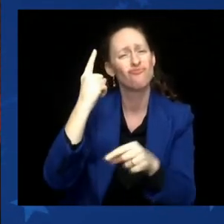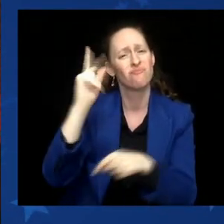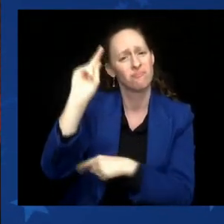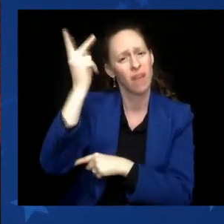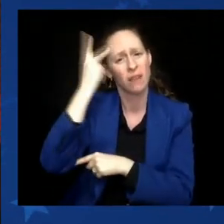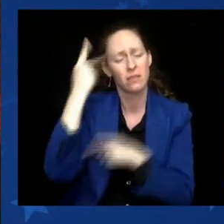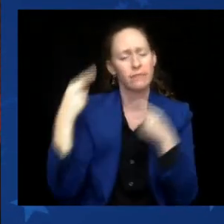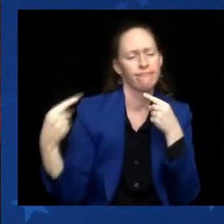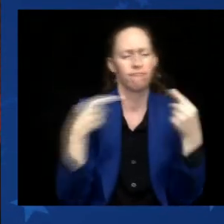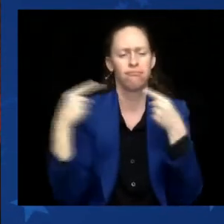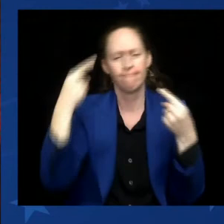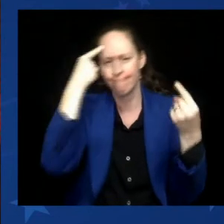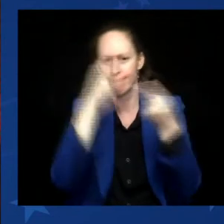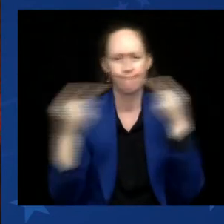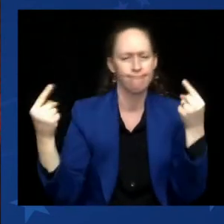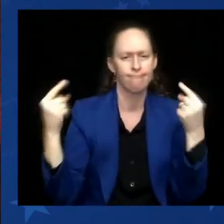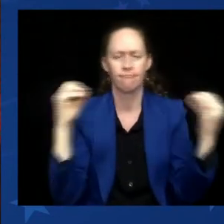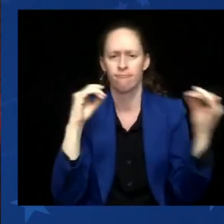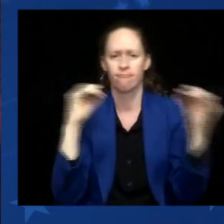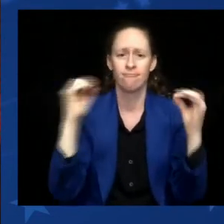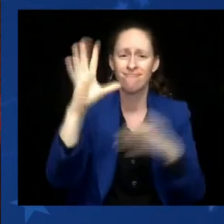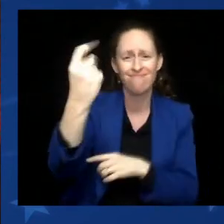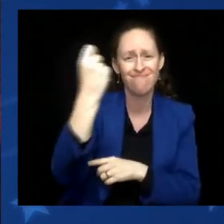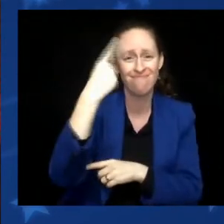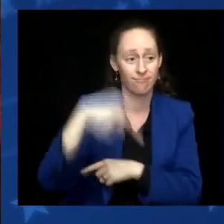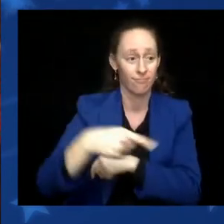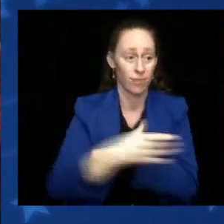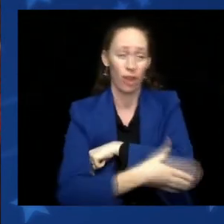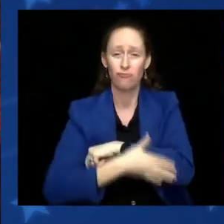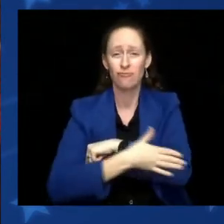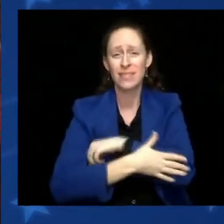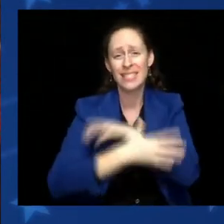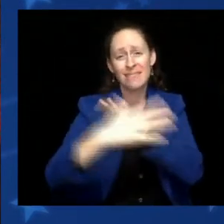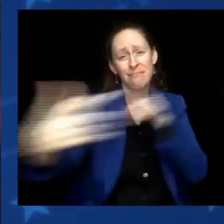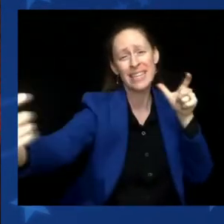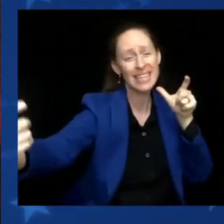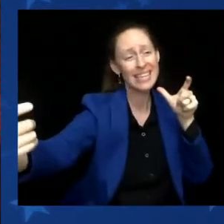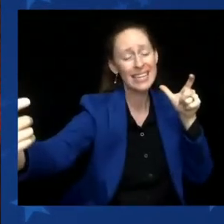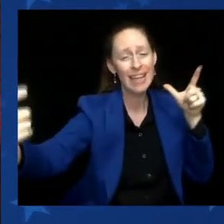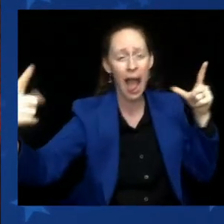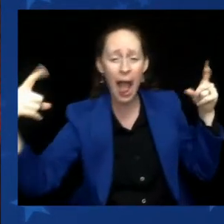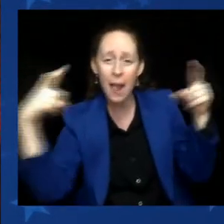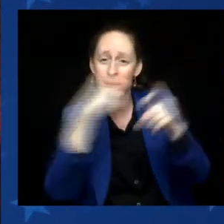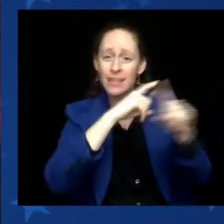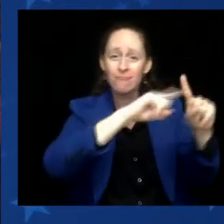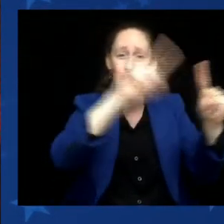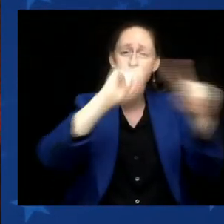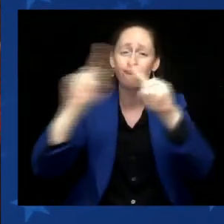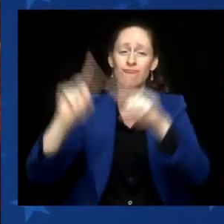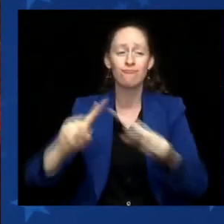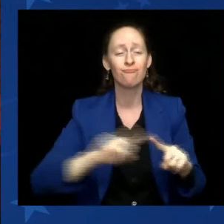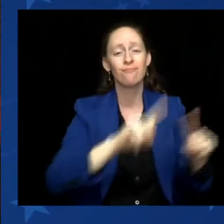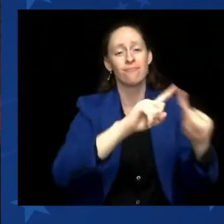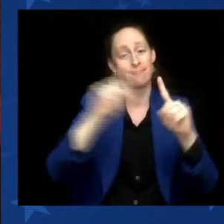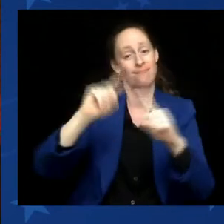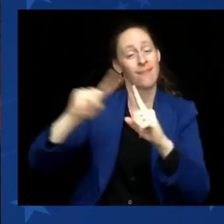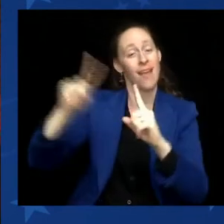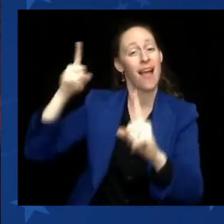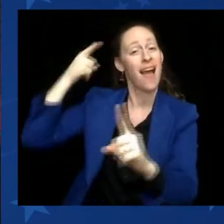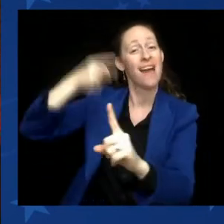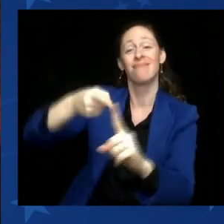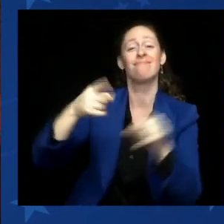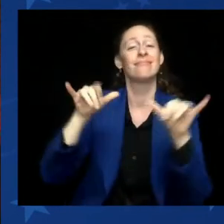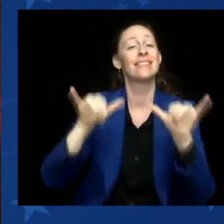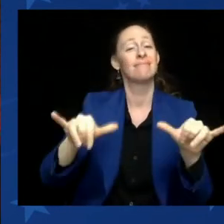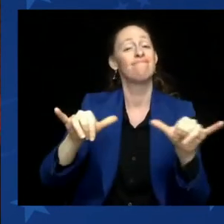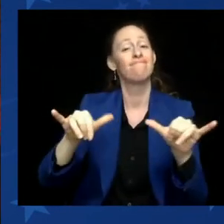country. But democracy endures only if we, the people, respect the guardrails